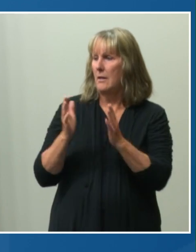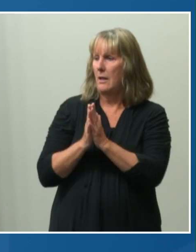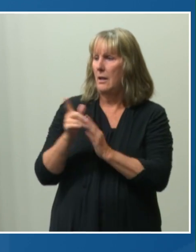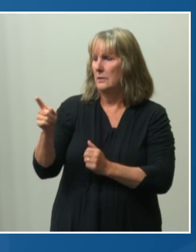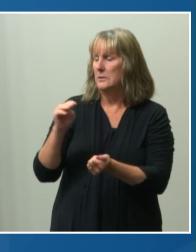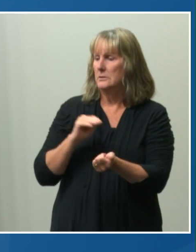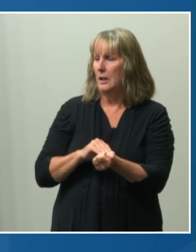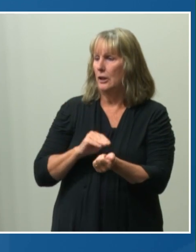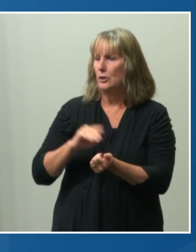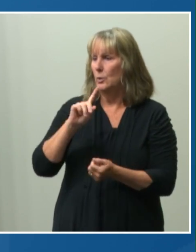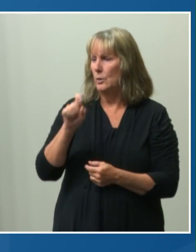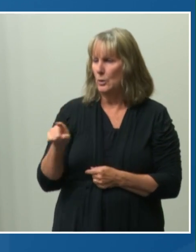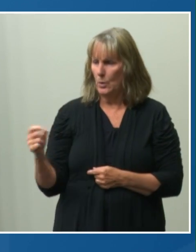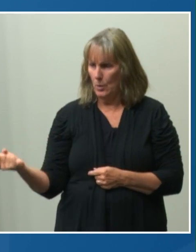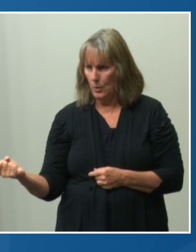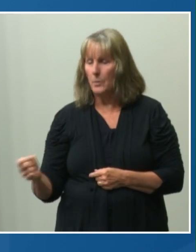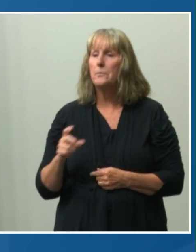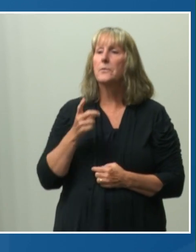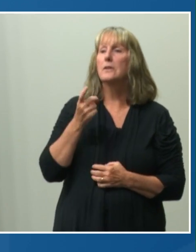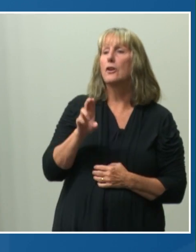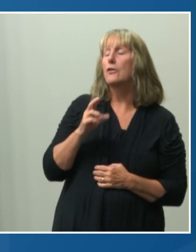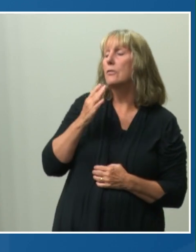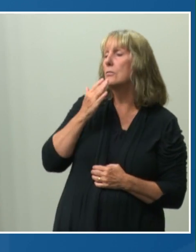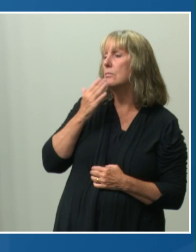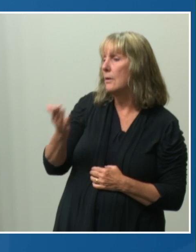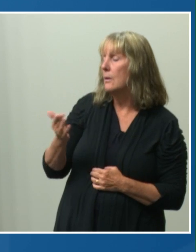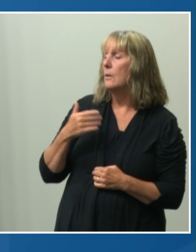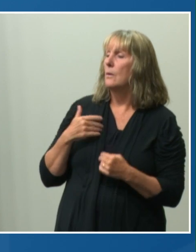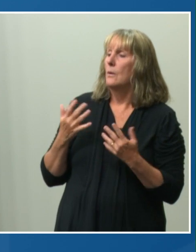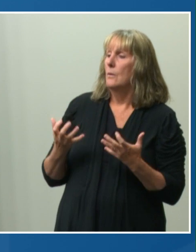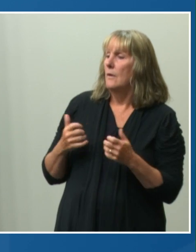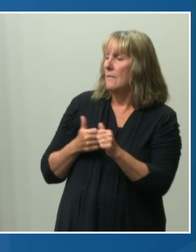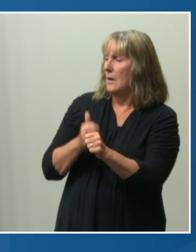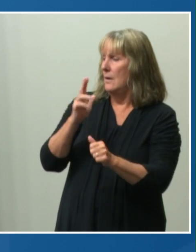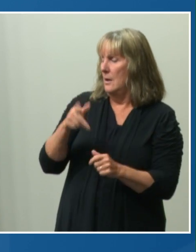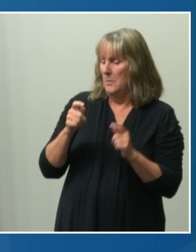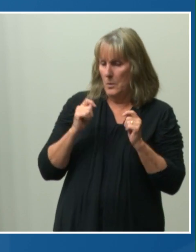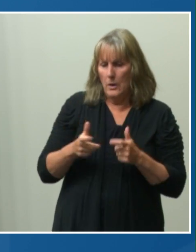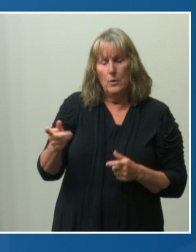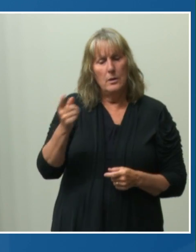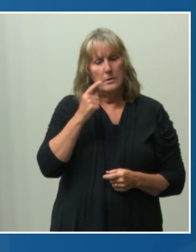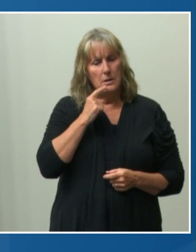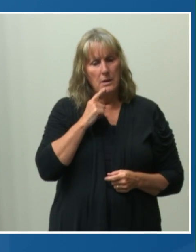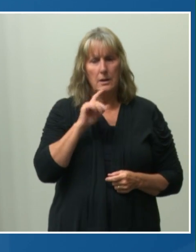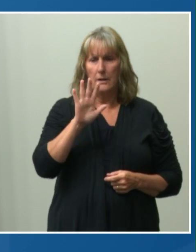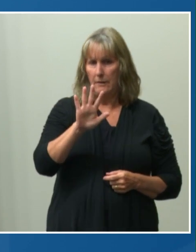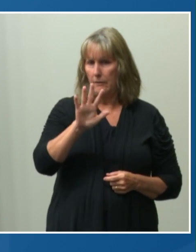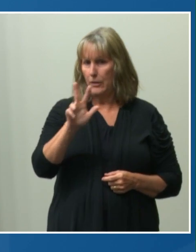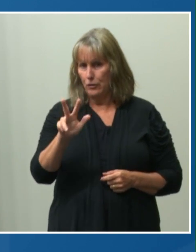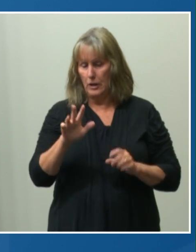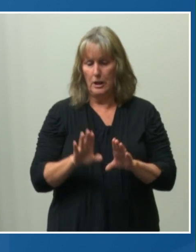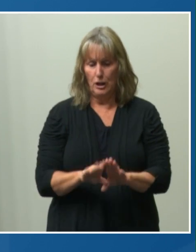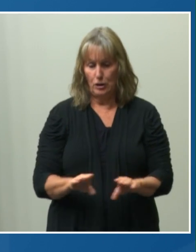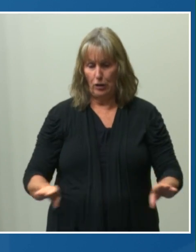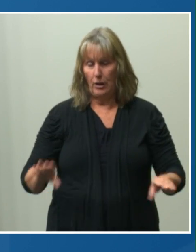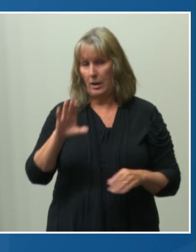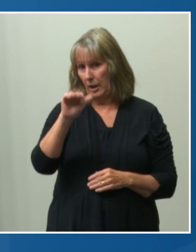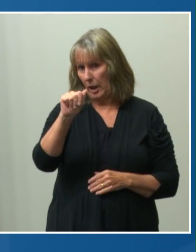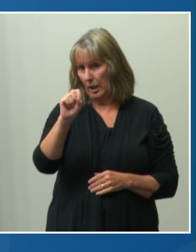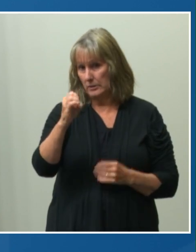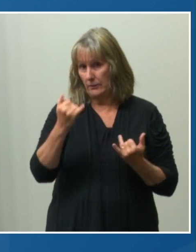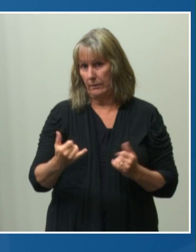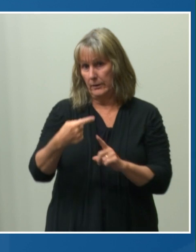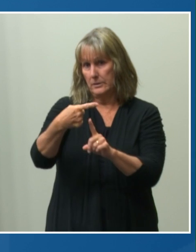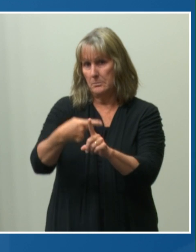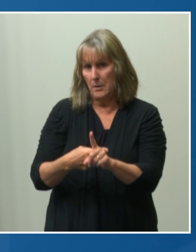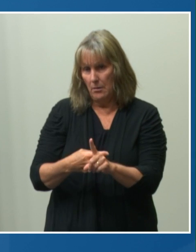Sure. All right, thank you. Yes, Dr. Schmidt, thank you so much. I just wanted to follow up real quick. You had said there was 53 pediatrics cases this